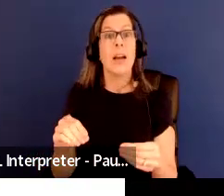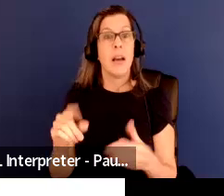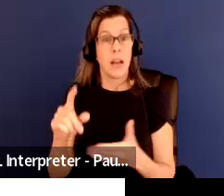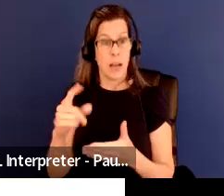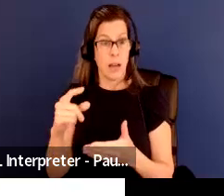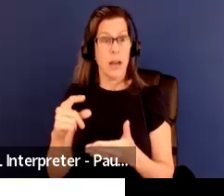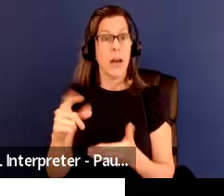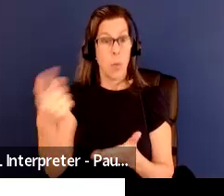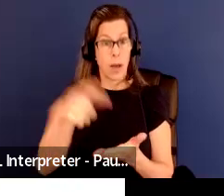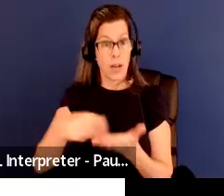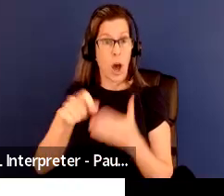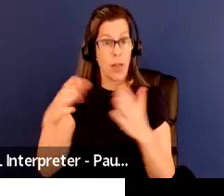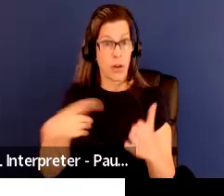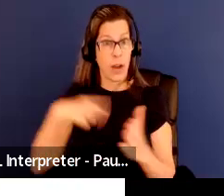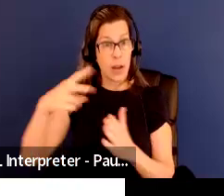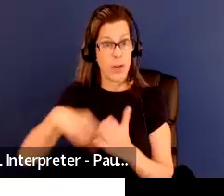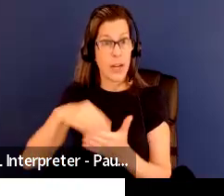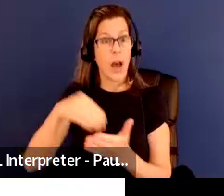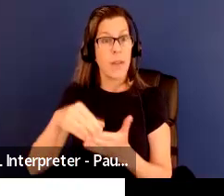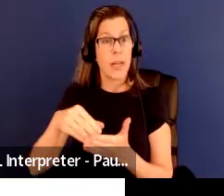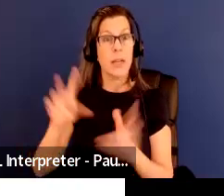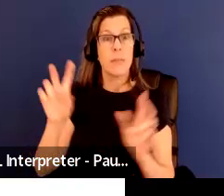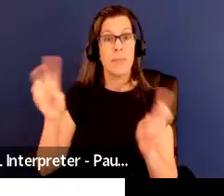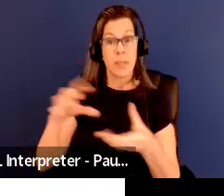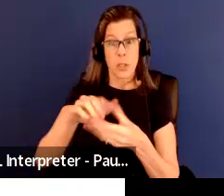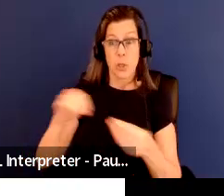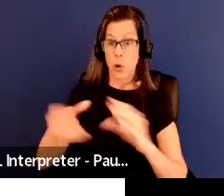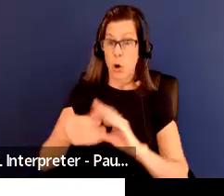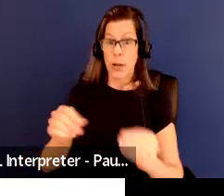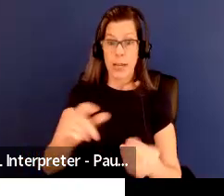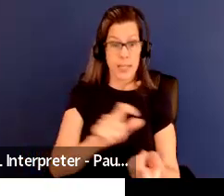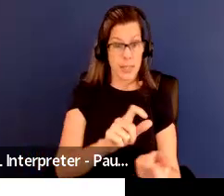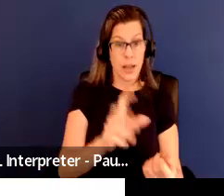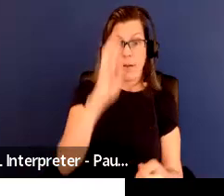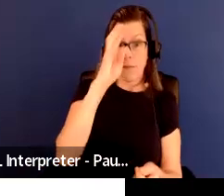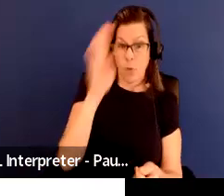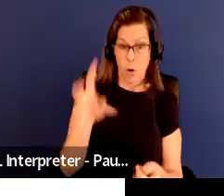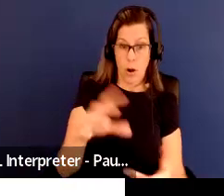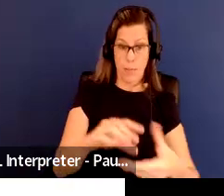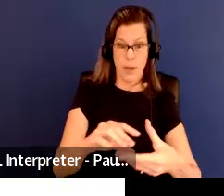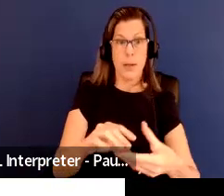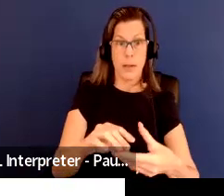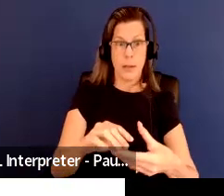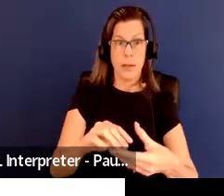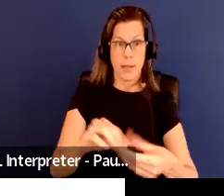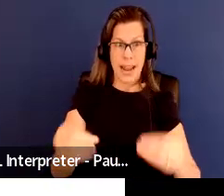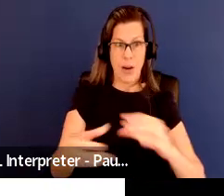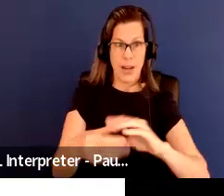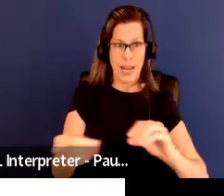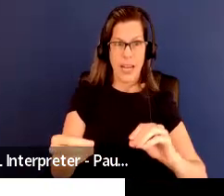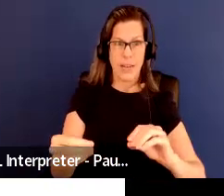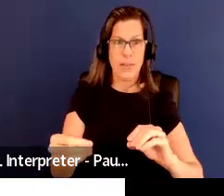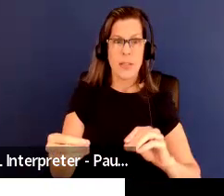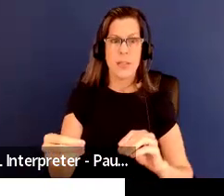Kat Armas, says, stories form narratives, narratives form ideologies, and ideologies